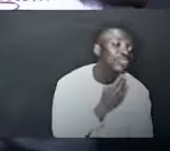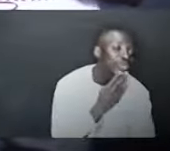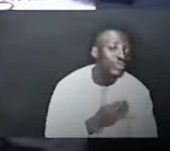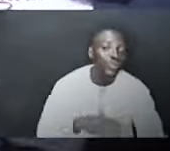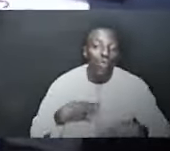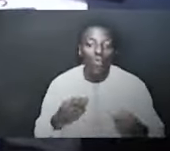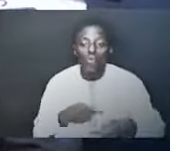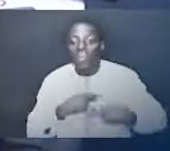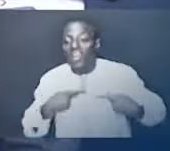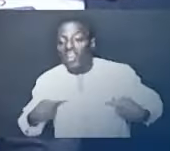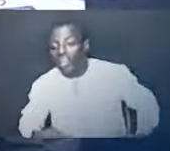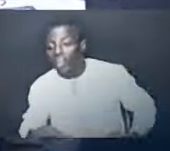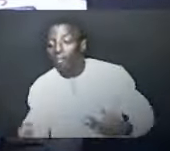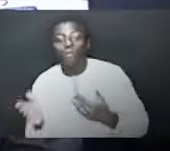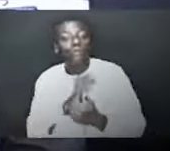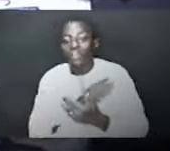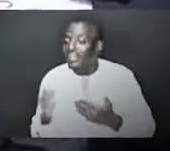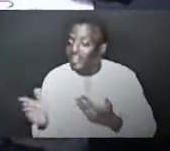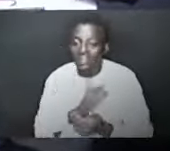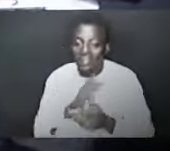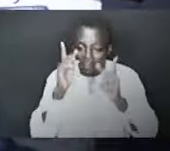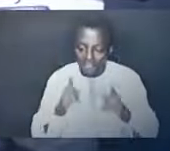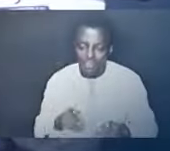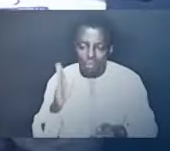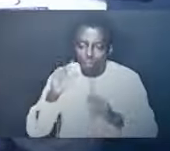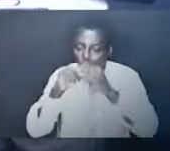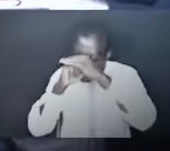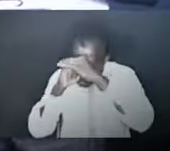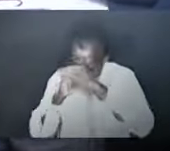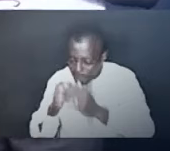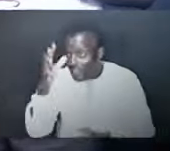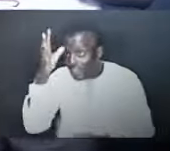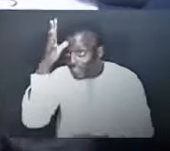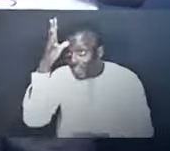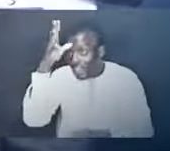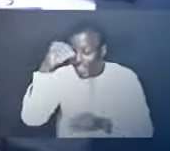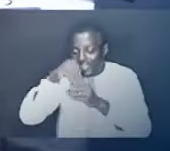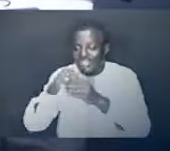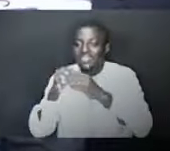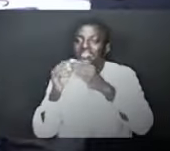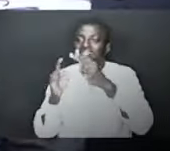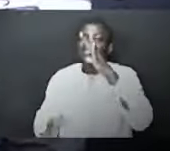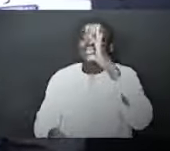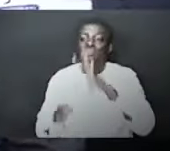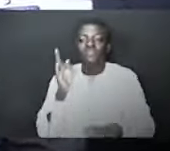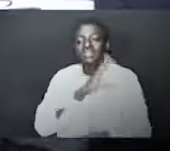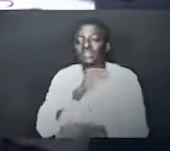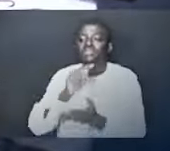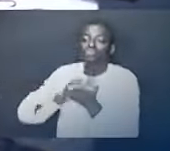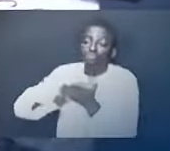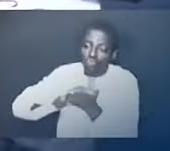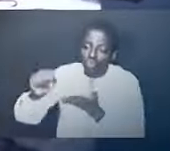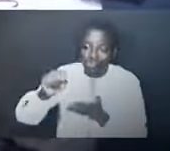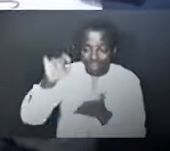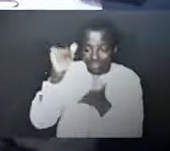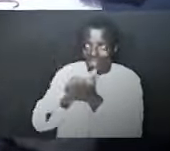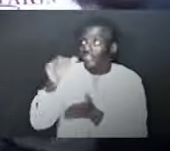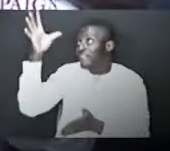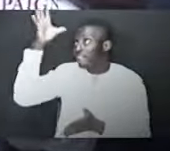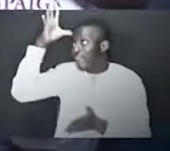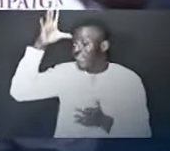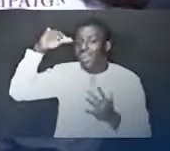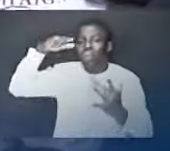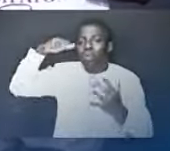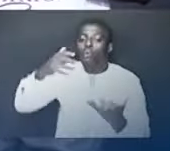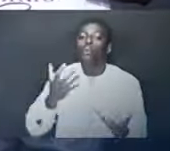the spirit and in truth, for they are the kind of worshipers the Father seeks. No